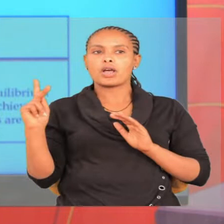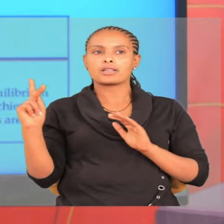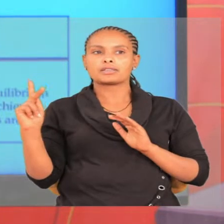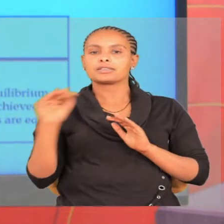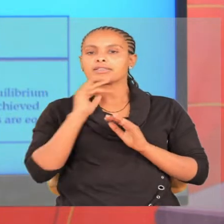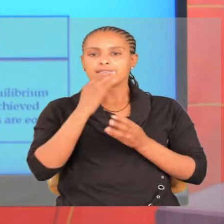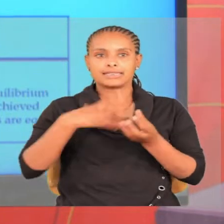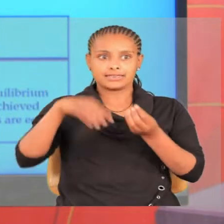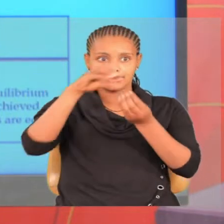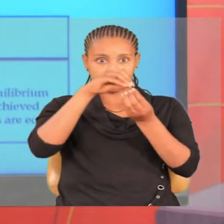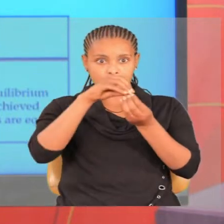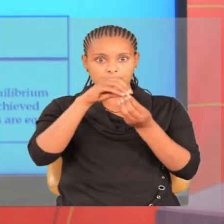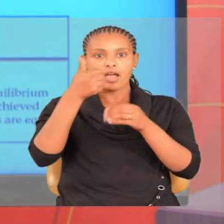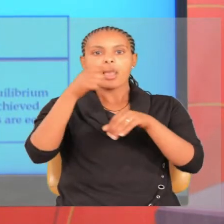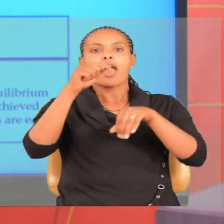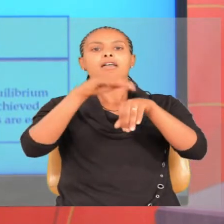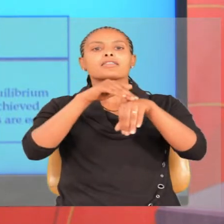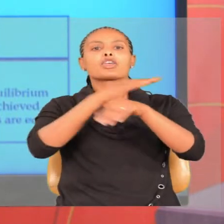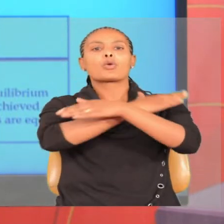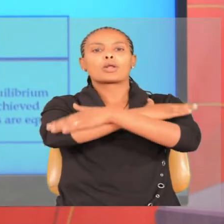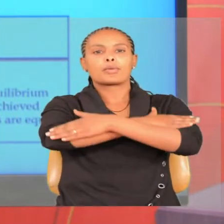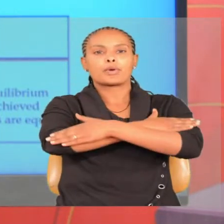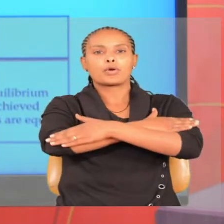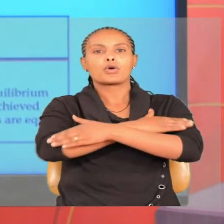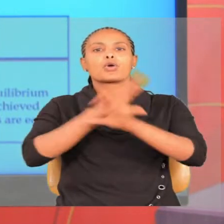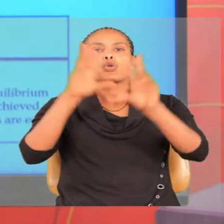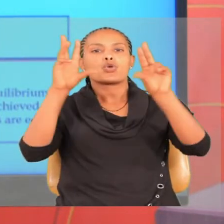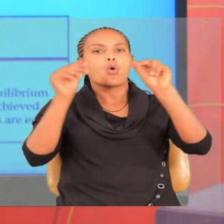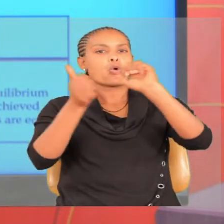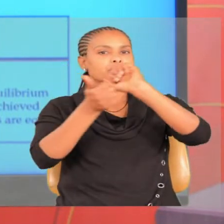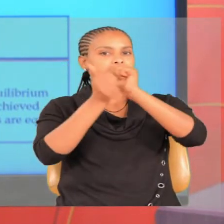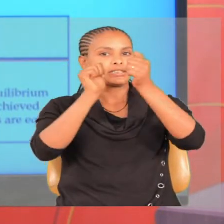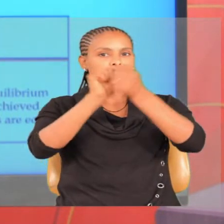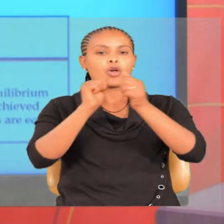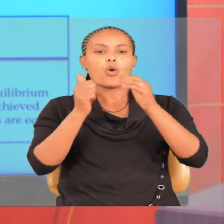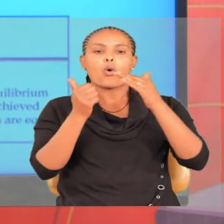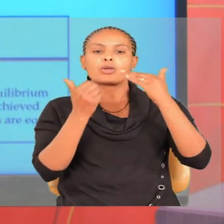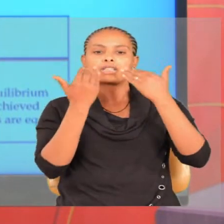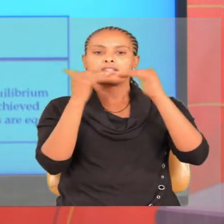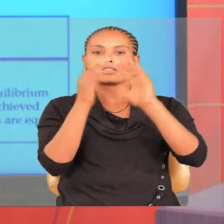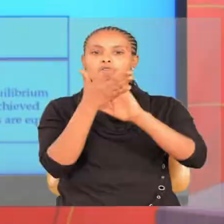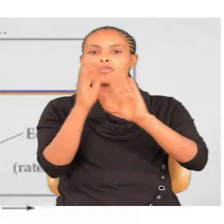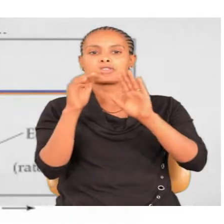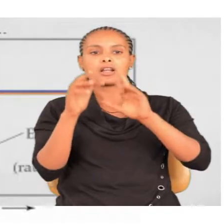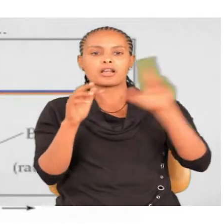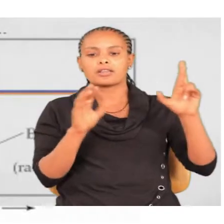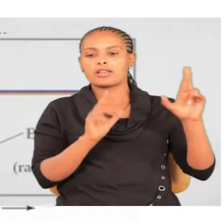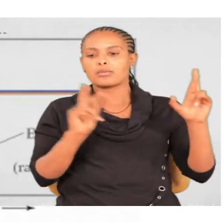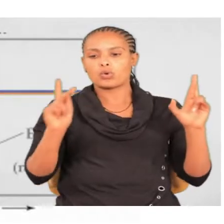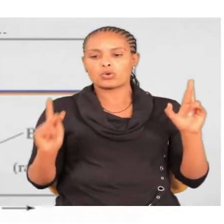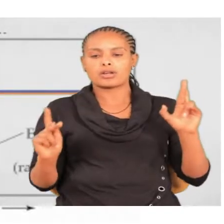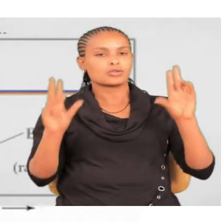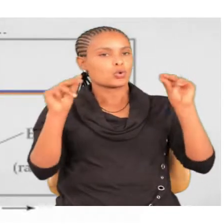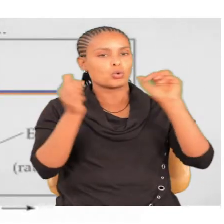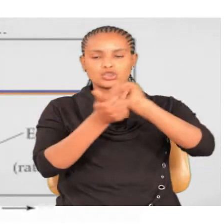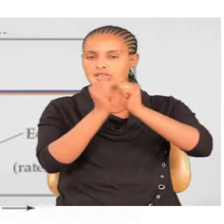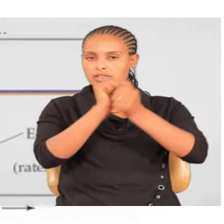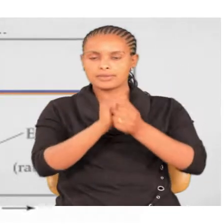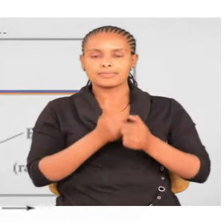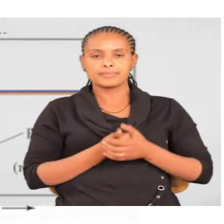products increase. At equilibrium, no change in concentration of the reactants and products.